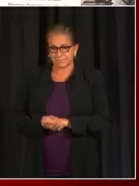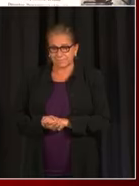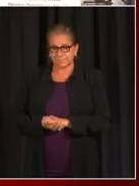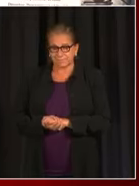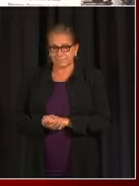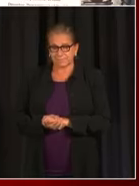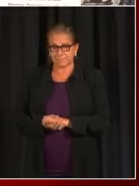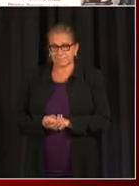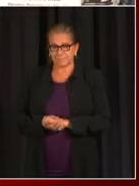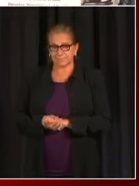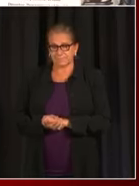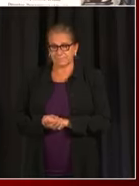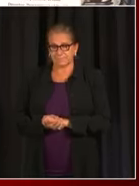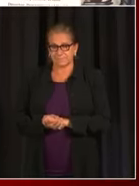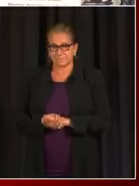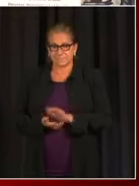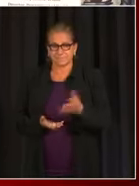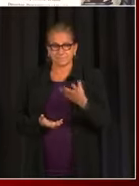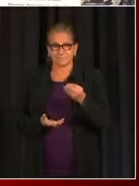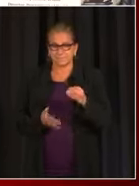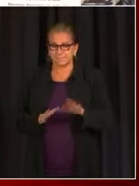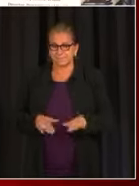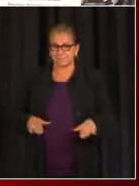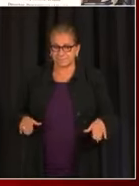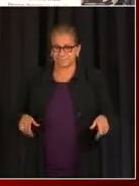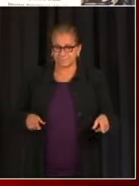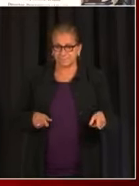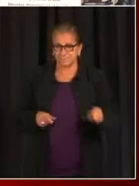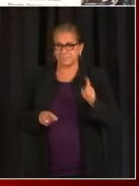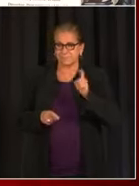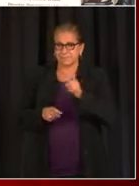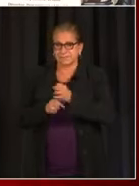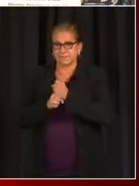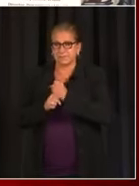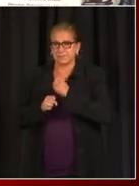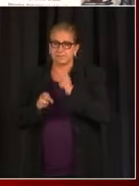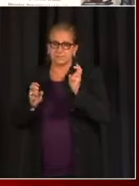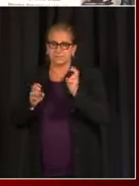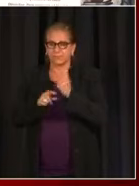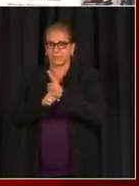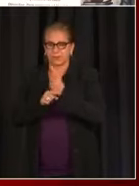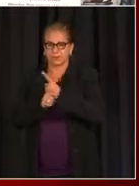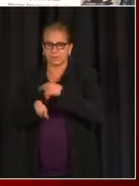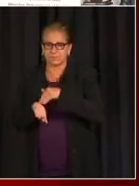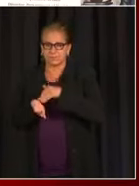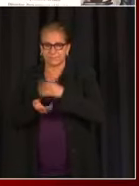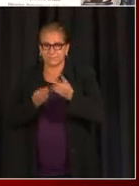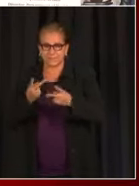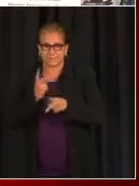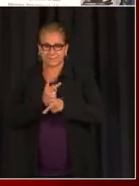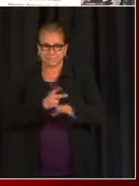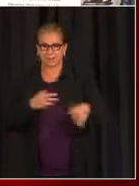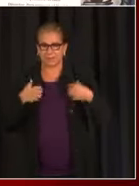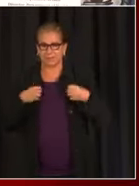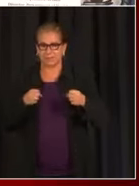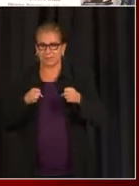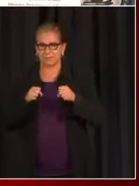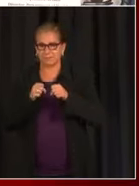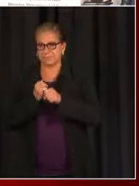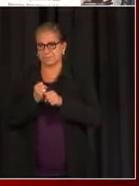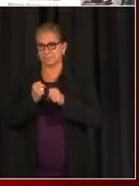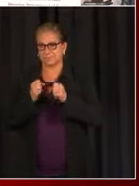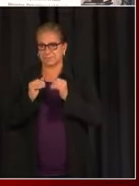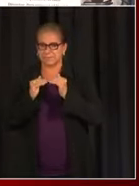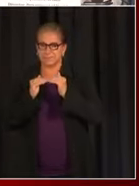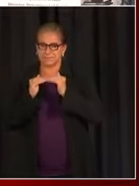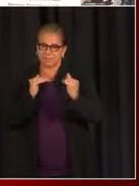a well-child visit from their healthcare provider. But in order to help you with your vaccines, we're going to be launching on Monday